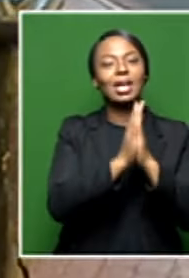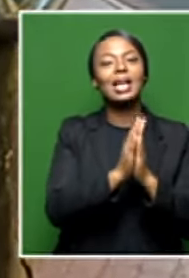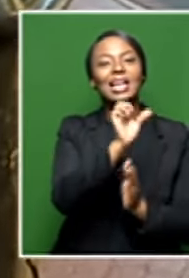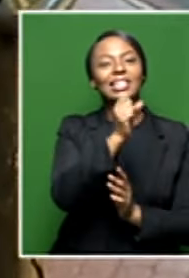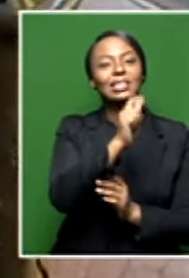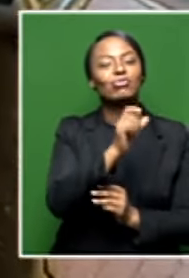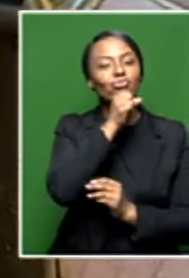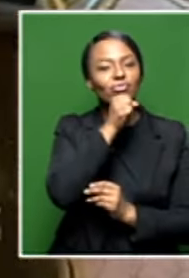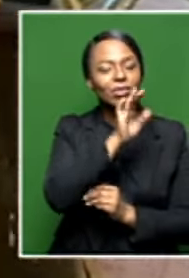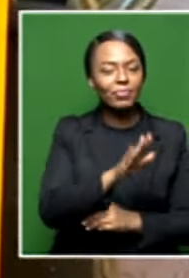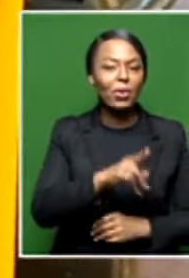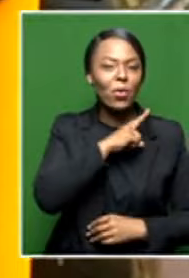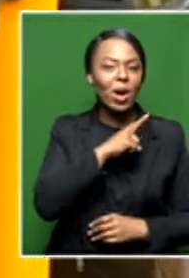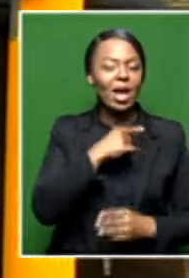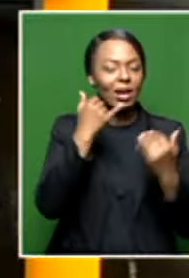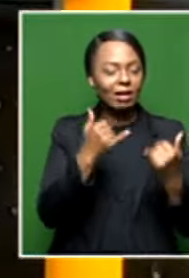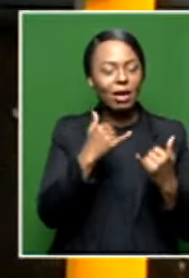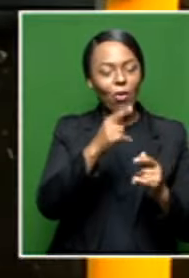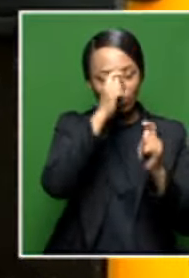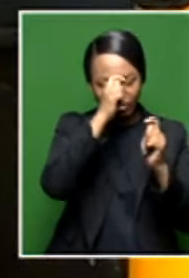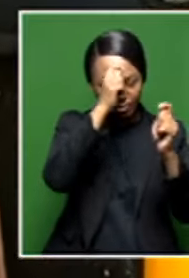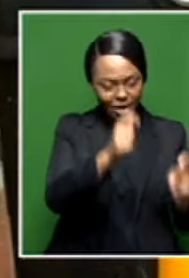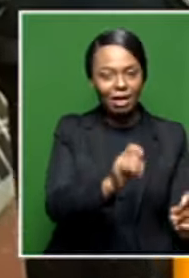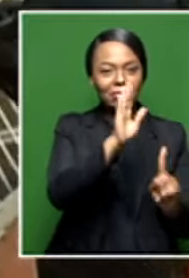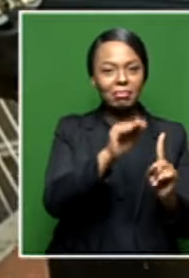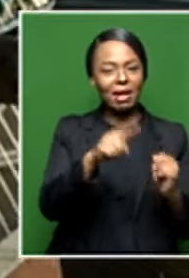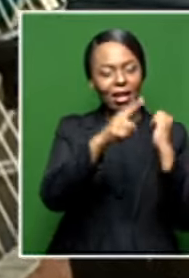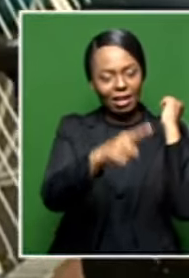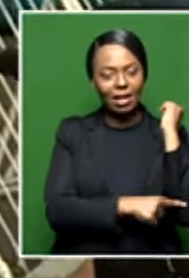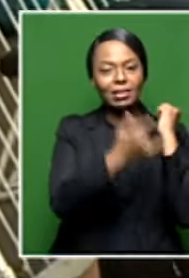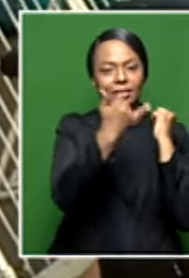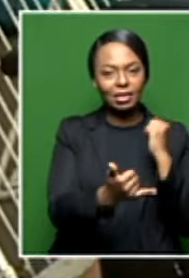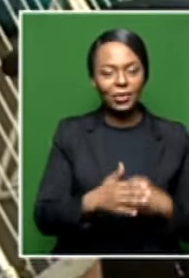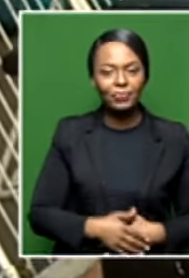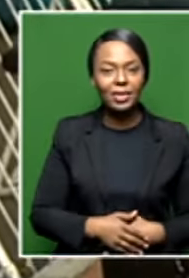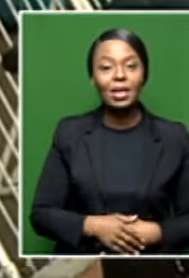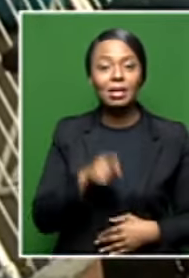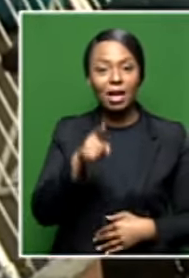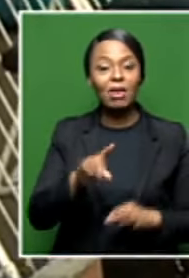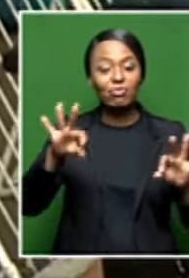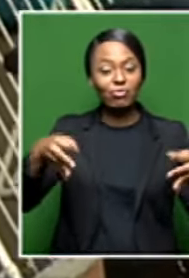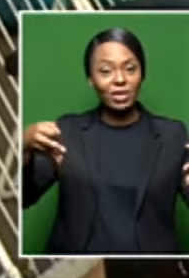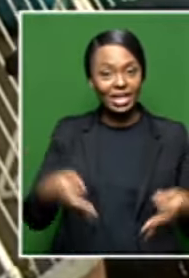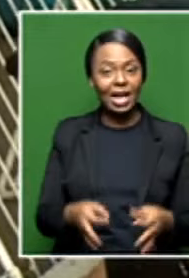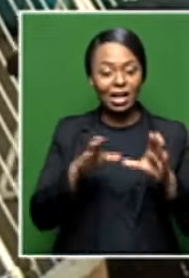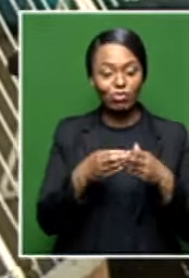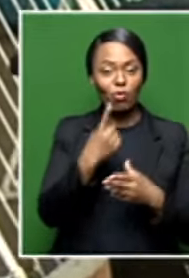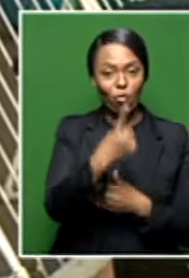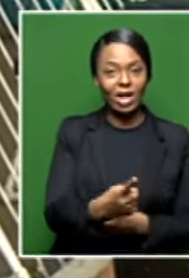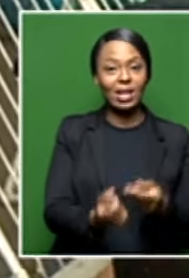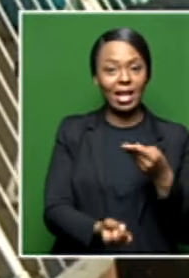last respects to the Arch as he lies in state, and this of course ahead of his official Category 1 state funeral set to take